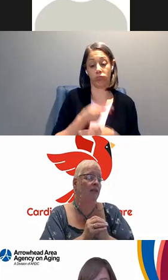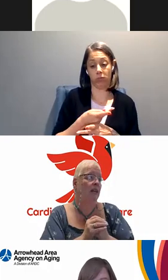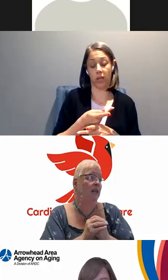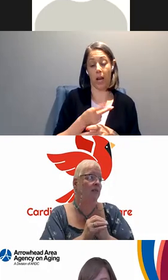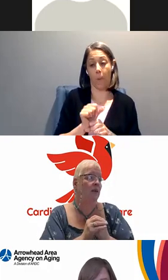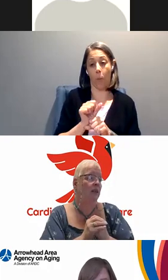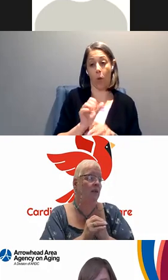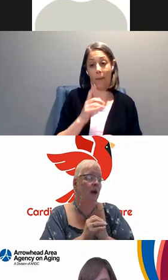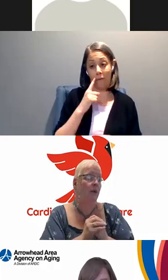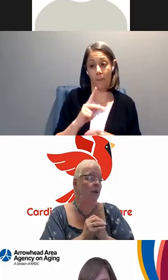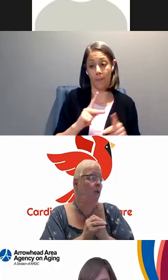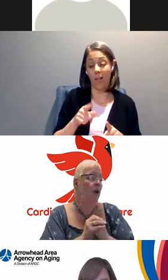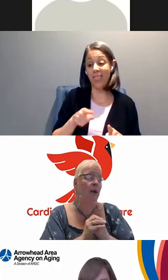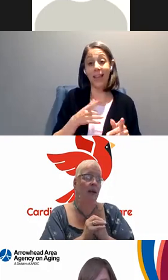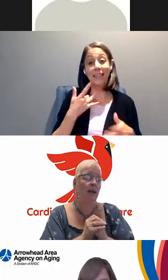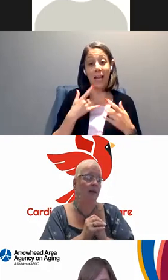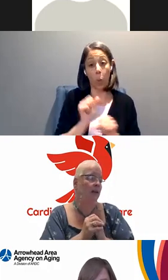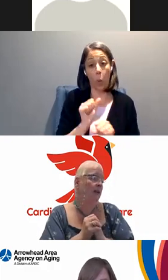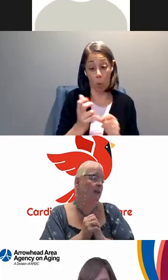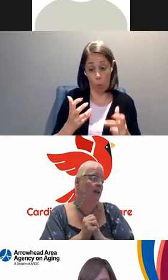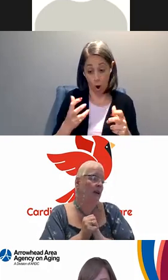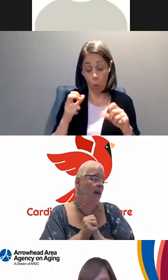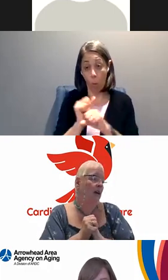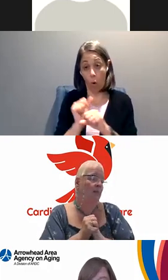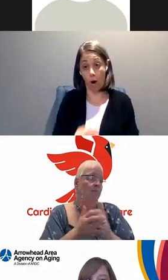and they're excited to work. They want to work more. And